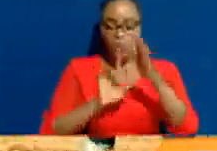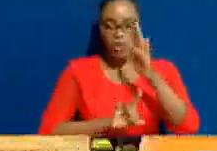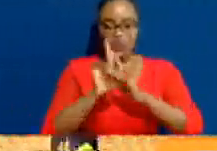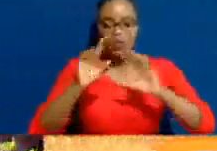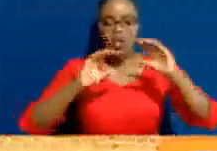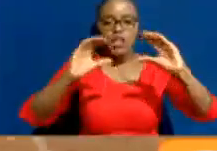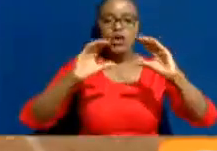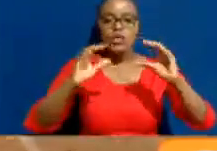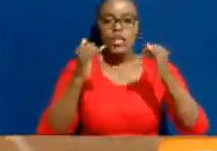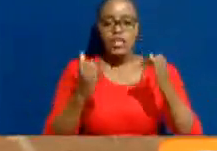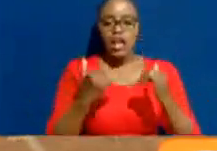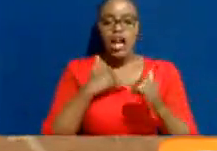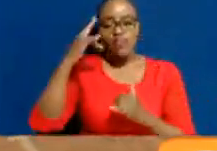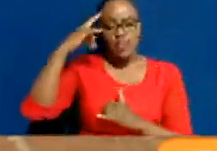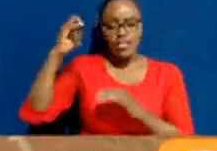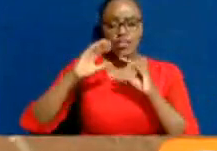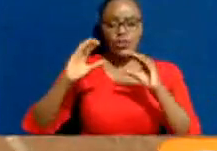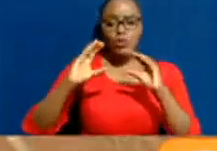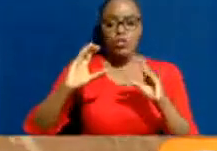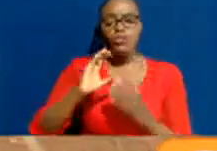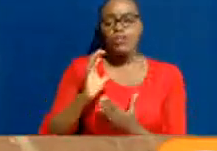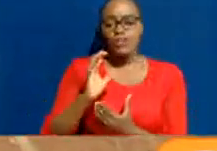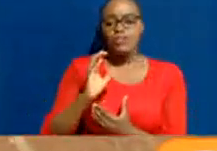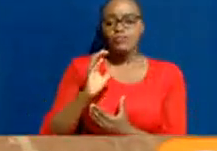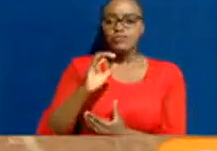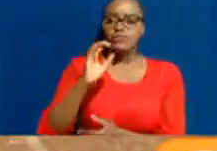Coaches, is now dreaming of coaching a Premier League club